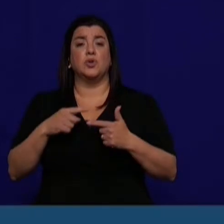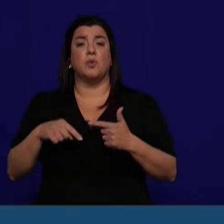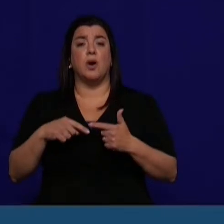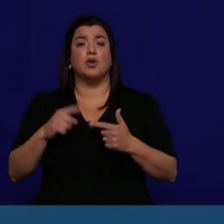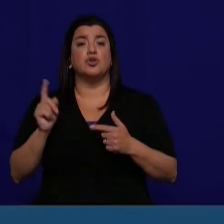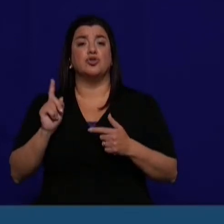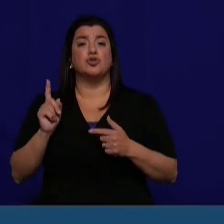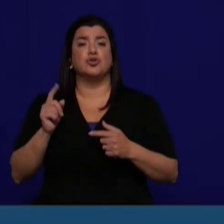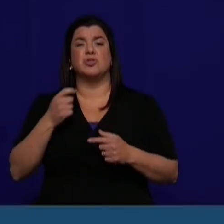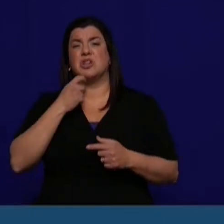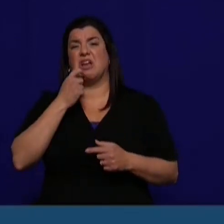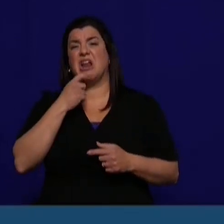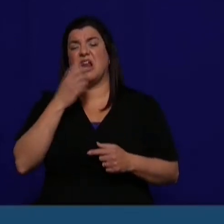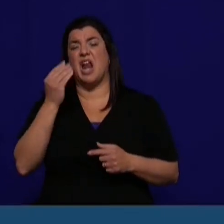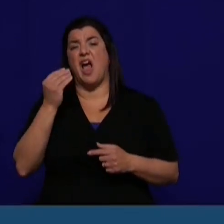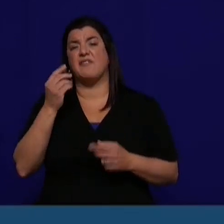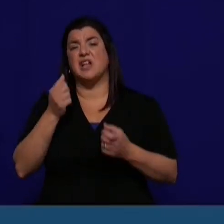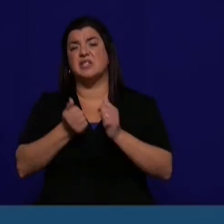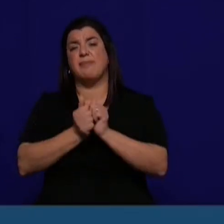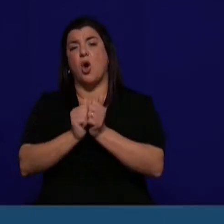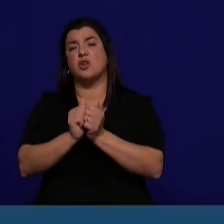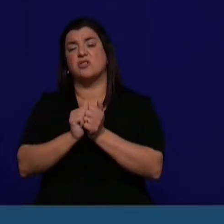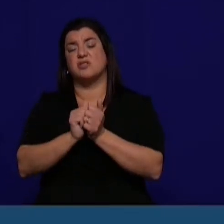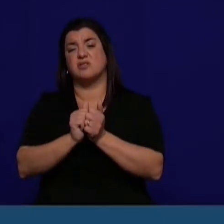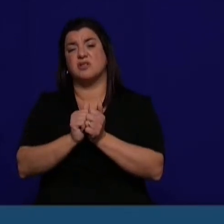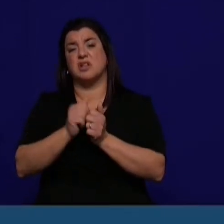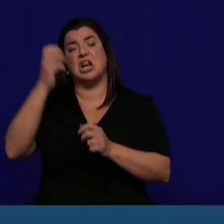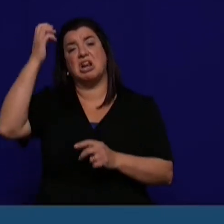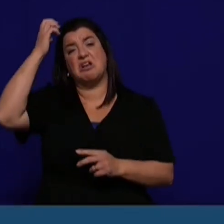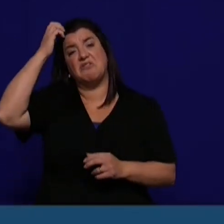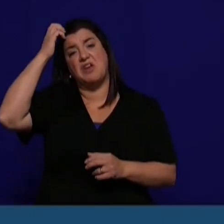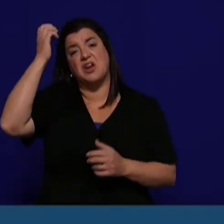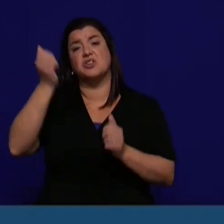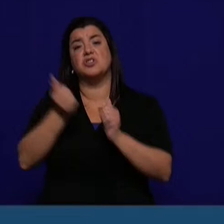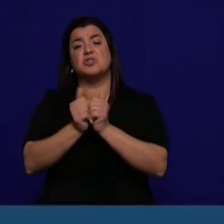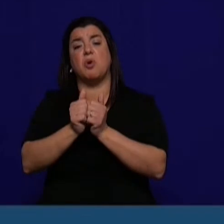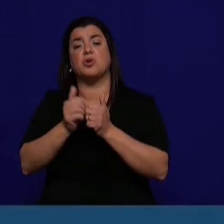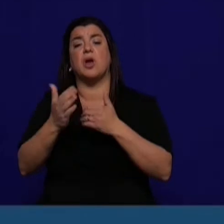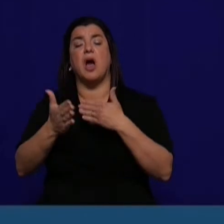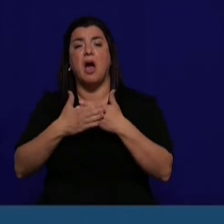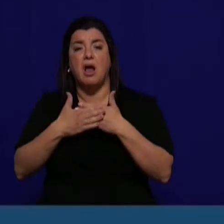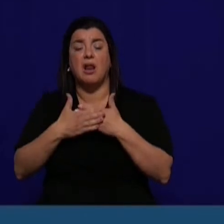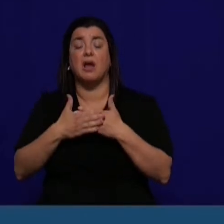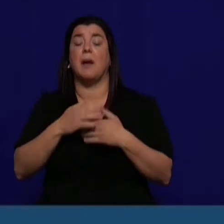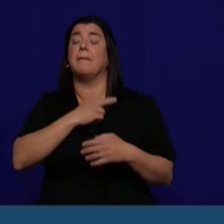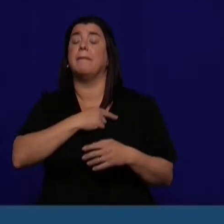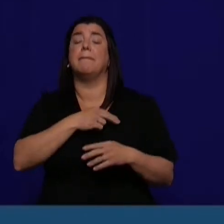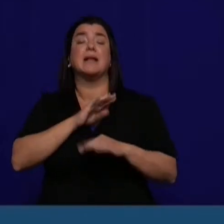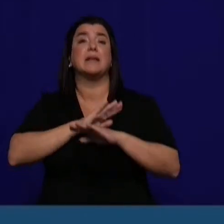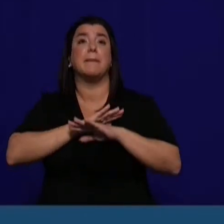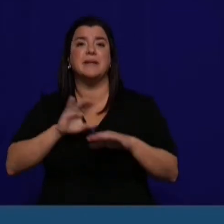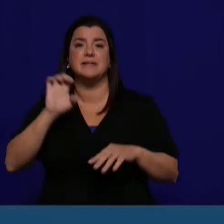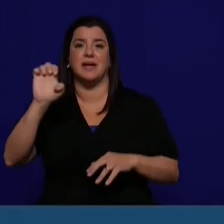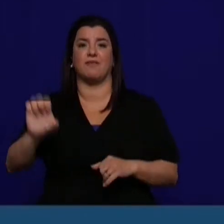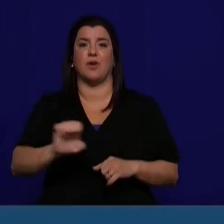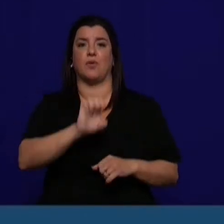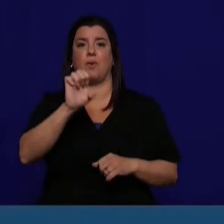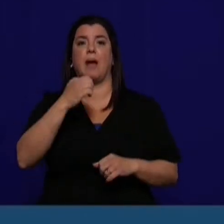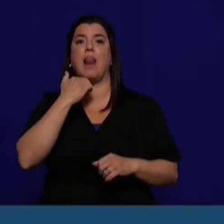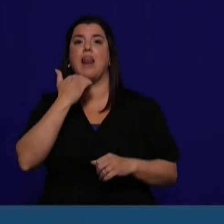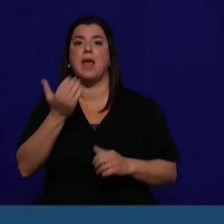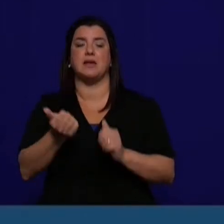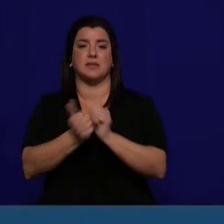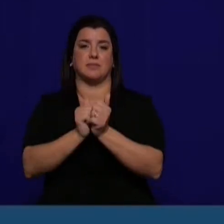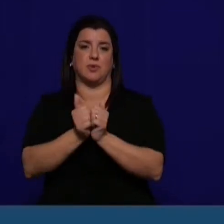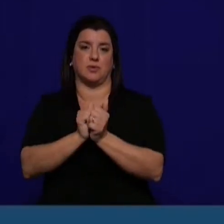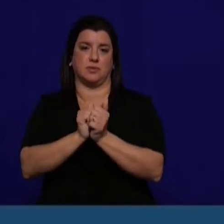from across the sporting communities that the government's failure to resume sports will leave Malta as the only country in Europe that does not practice elite sports.